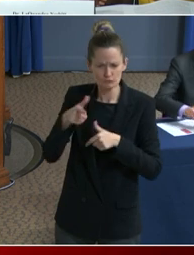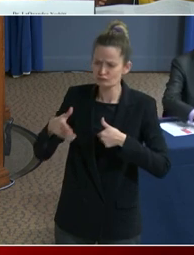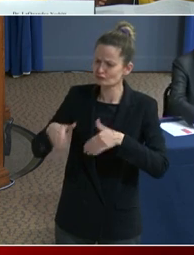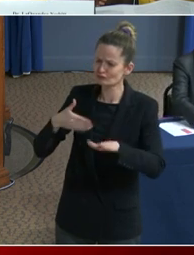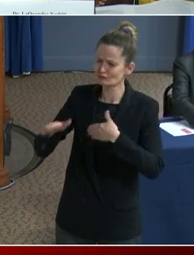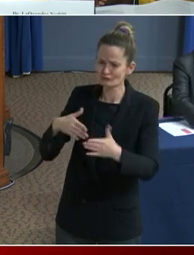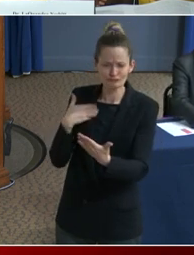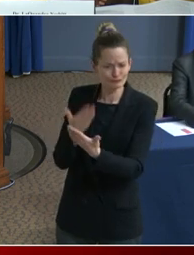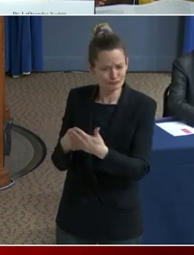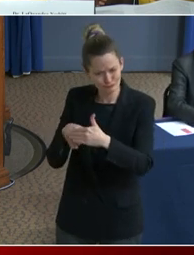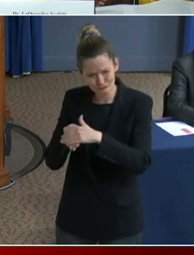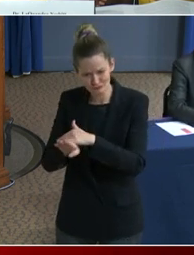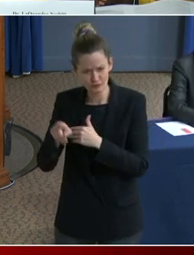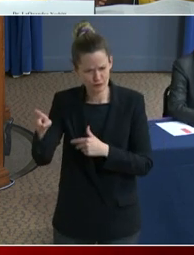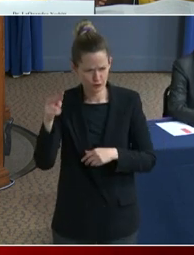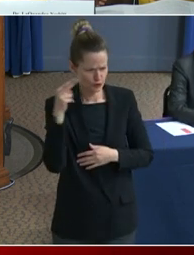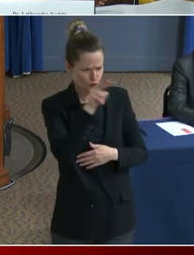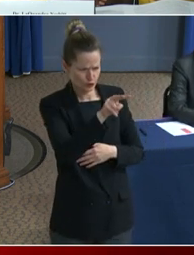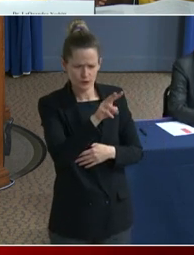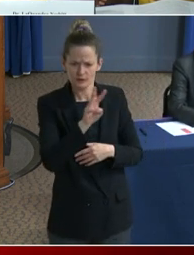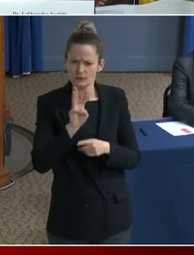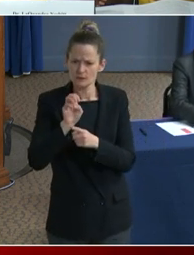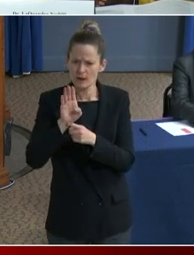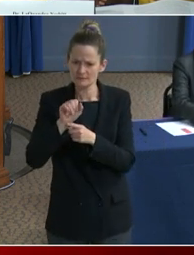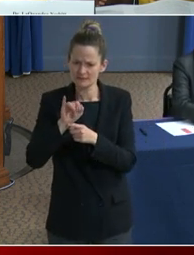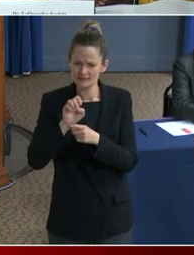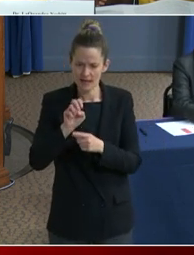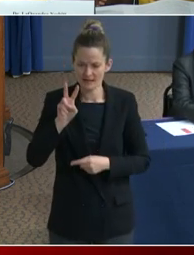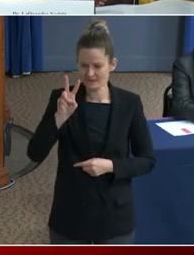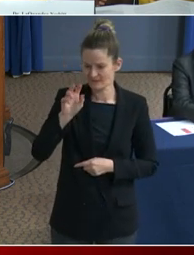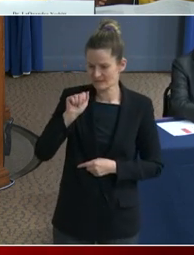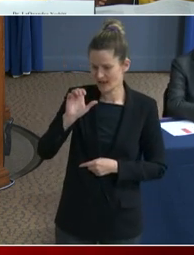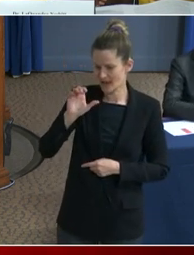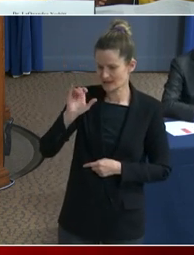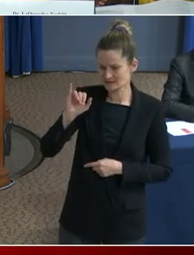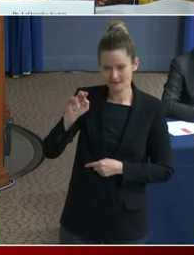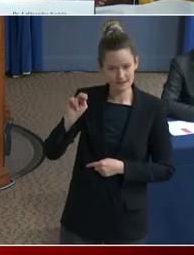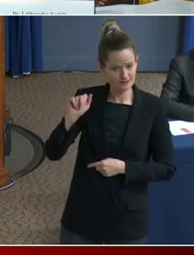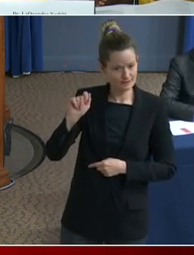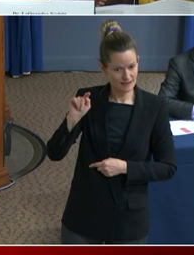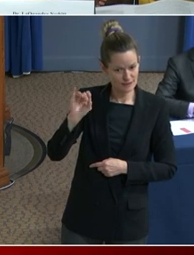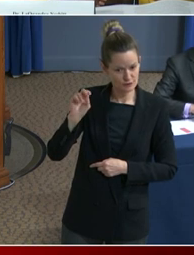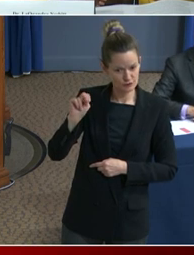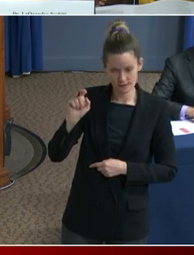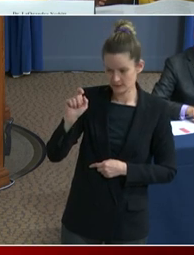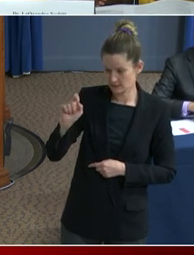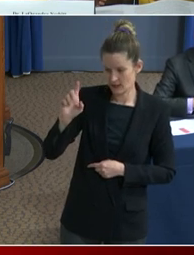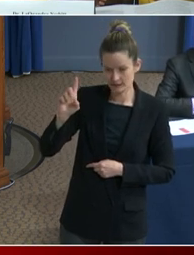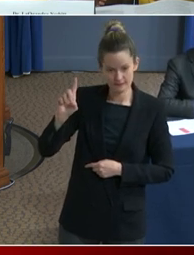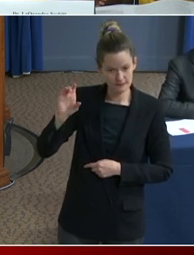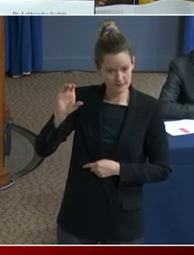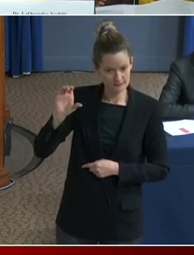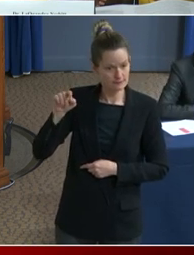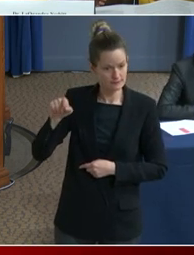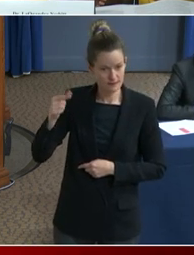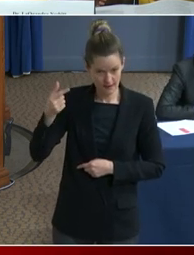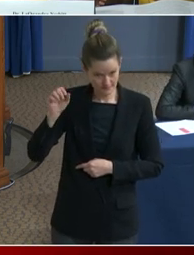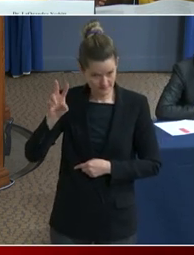VACCINATE.dc.gov. You can also make an at-home vaccination appointment, as I just described, by giving us a call